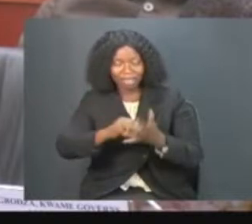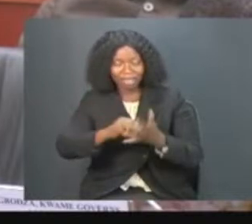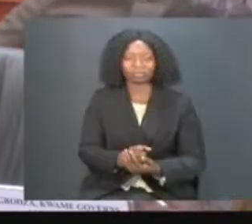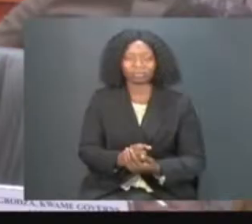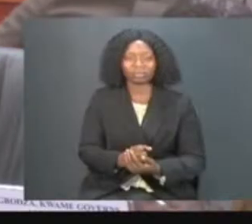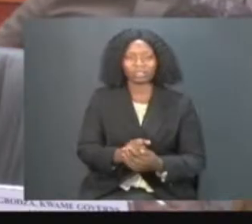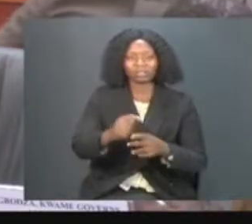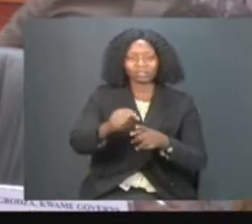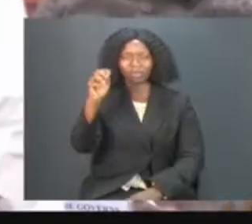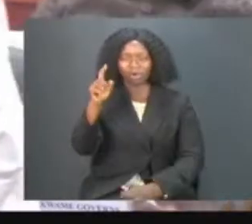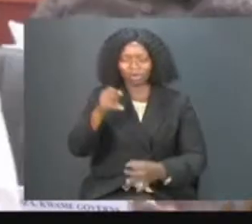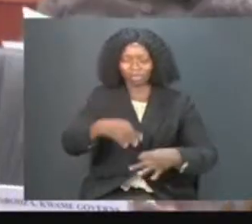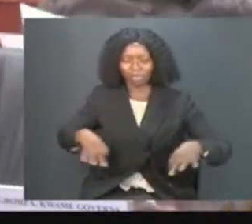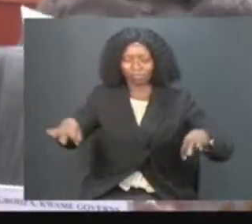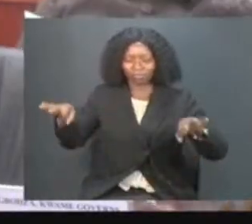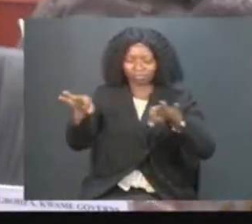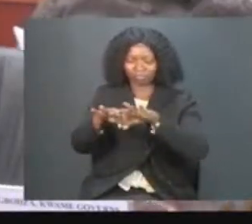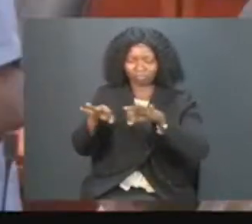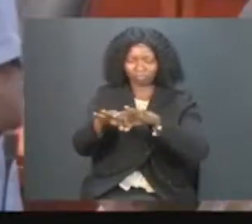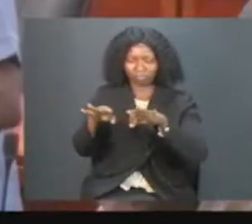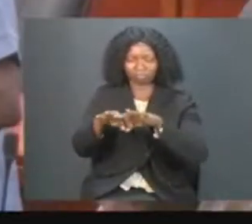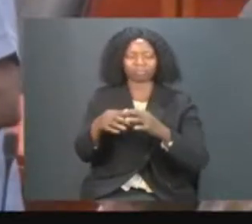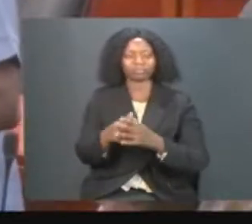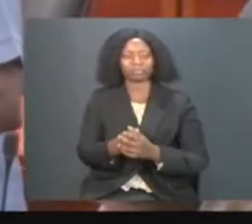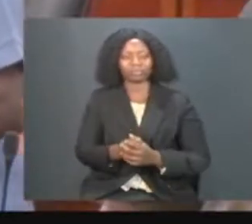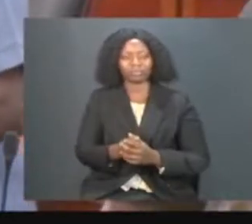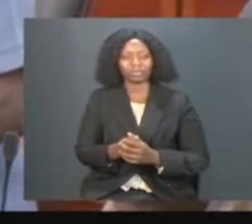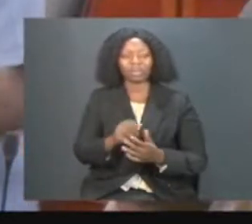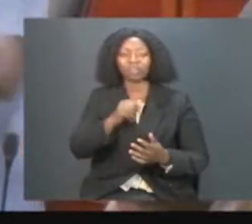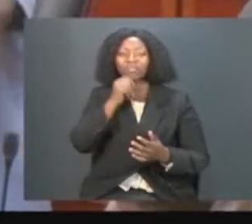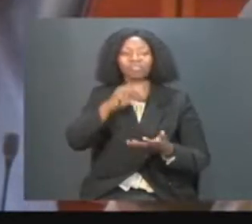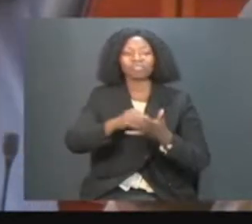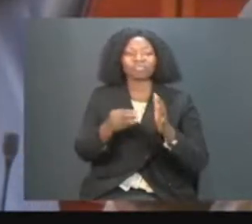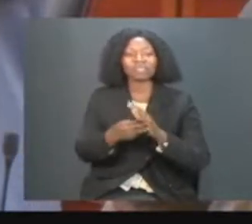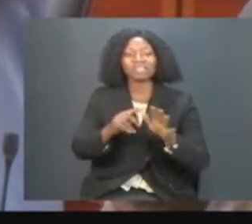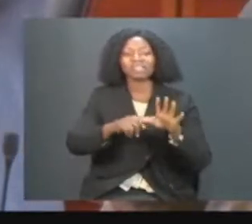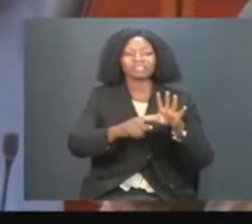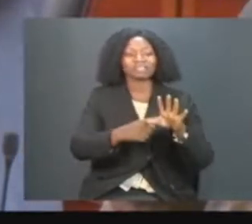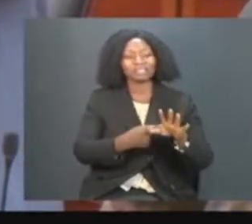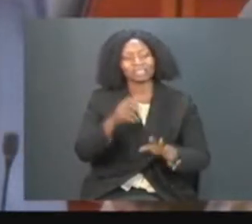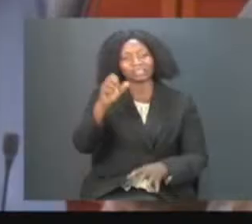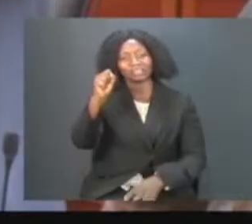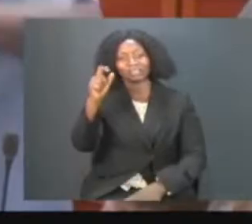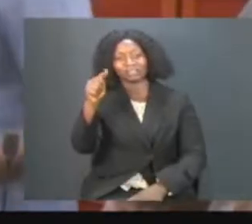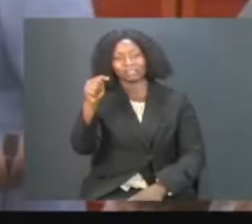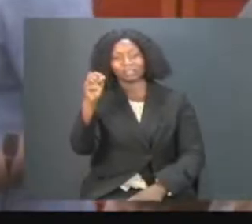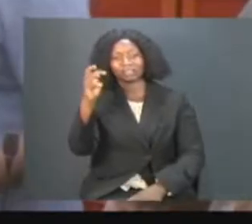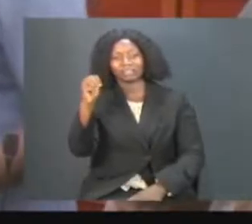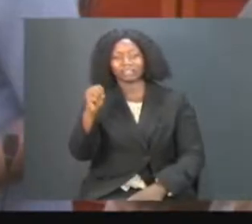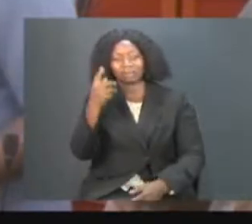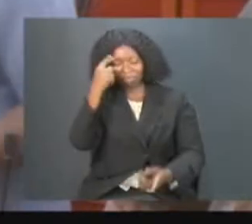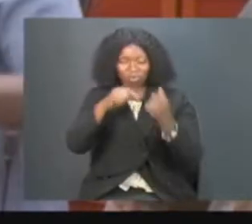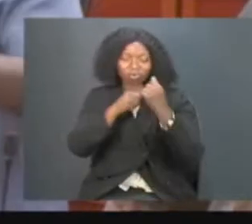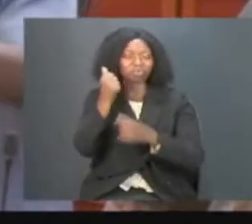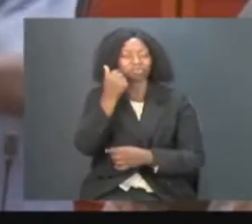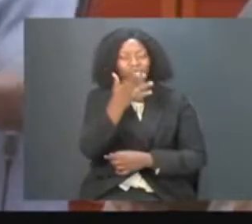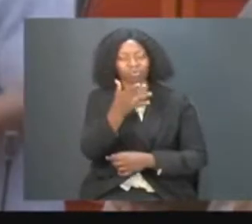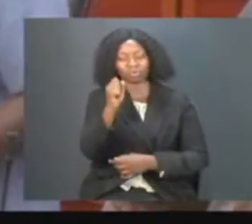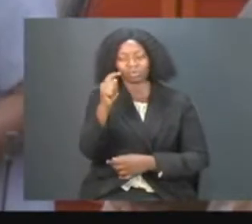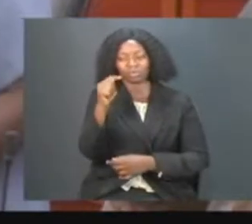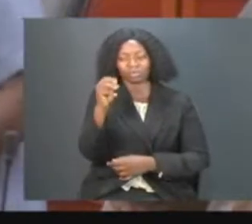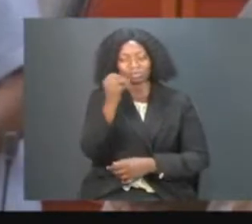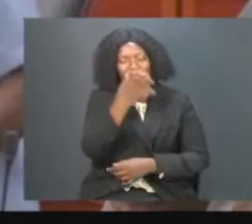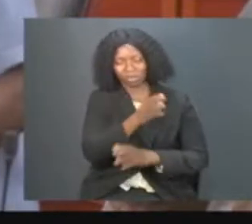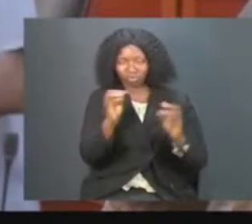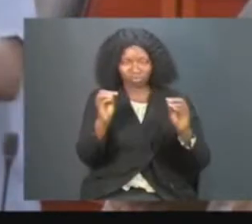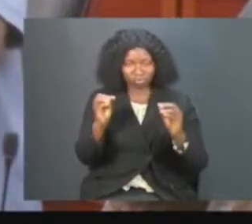training institutions of that agenda. And that doesn't mean that we are implementing STEM because there was no STEM. It doesn't mean